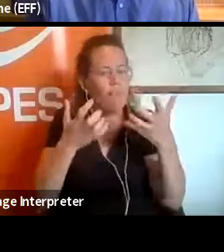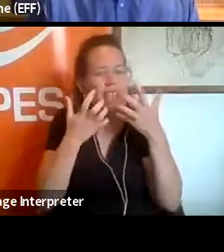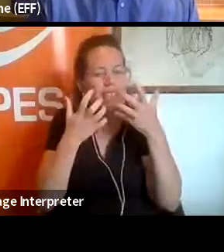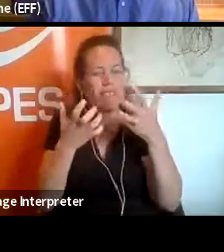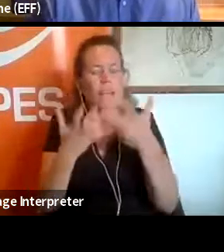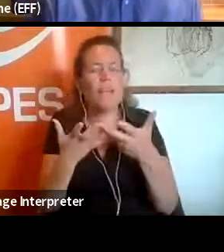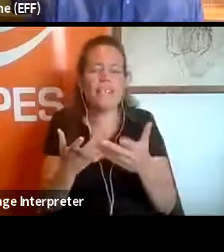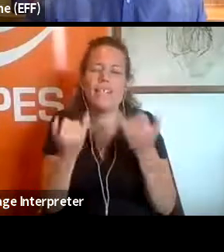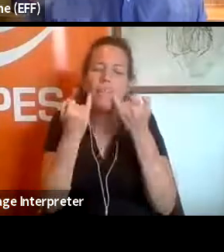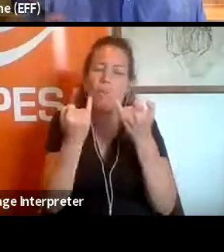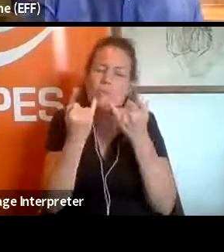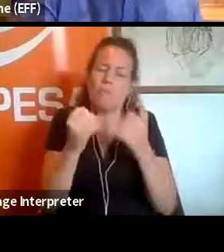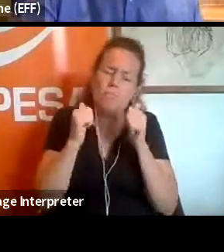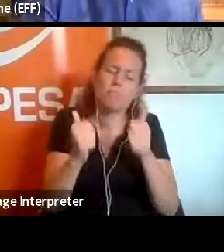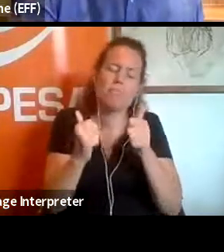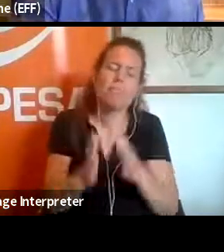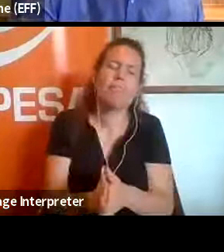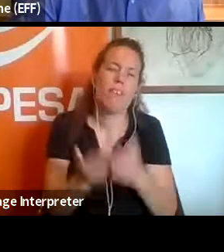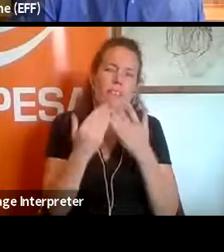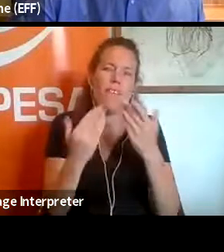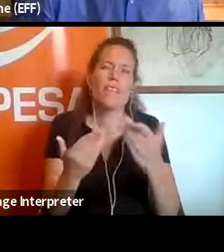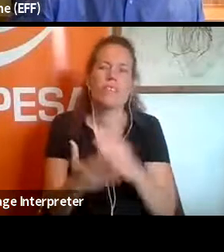Thanks.